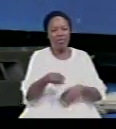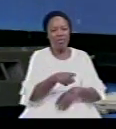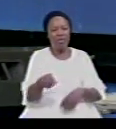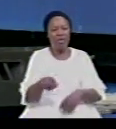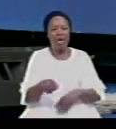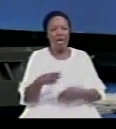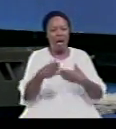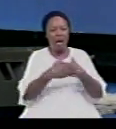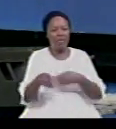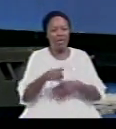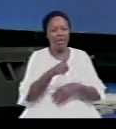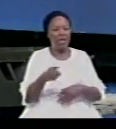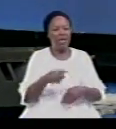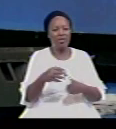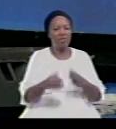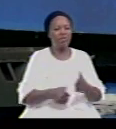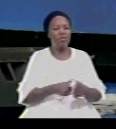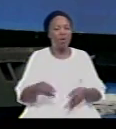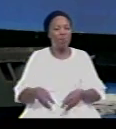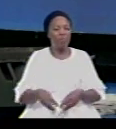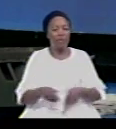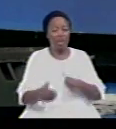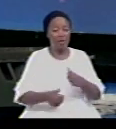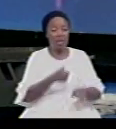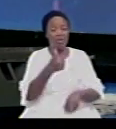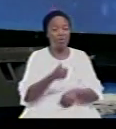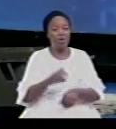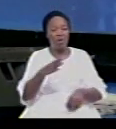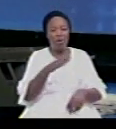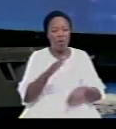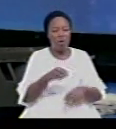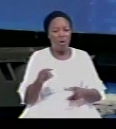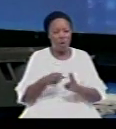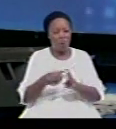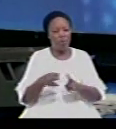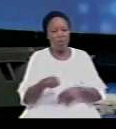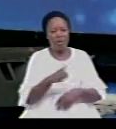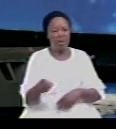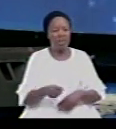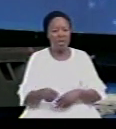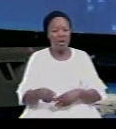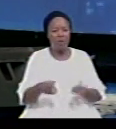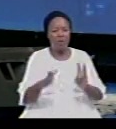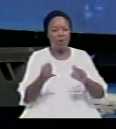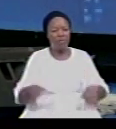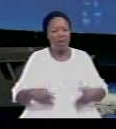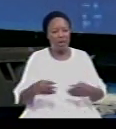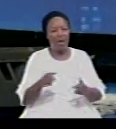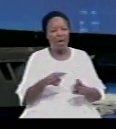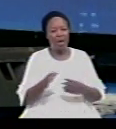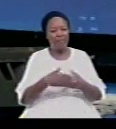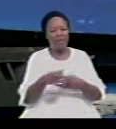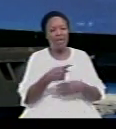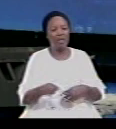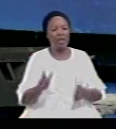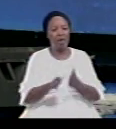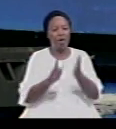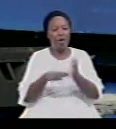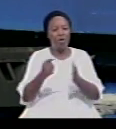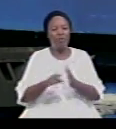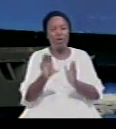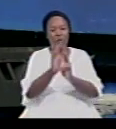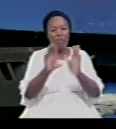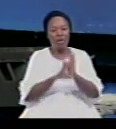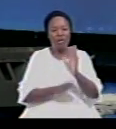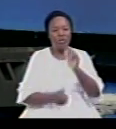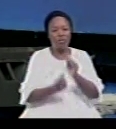their statutes or their ordinances, after the law and the commandment which the